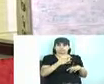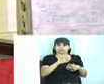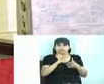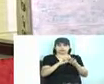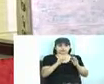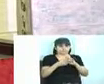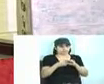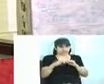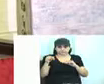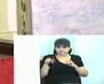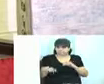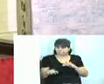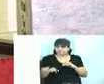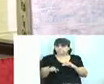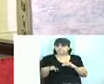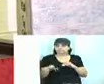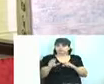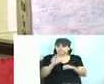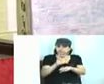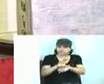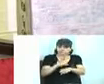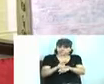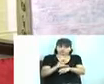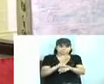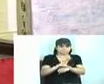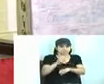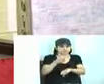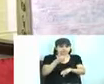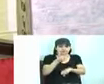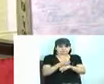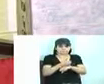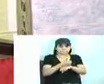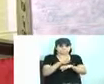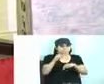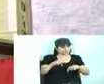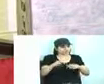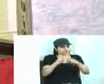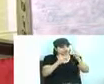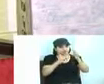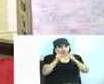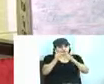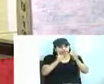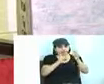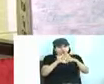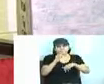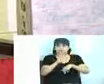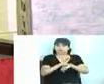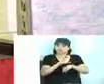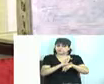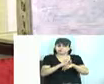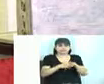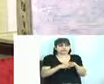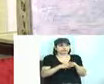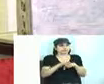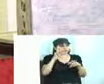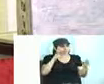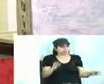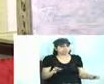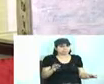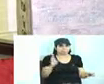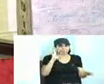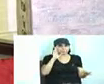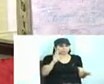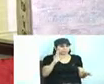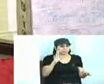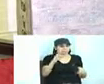of this congregation and the founding congregation of this building as well, that they have decided that they're going to